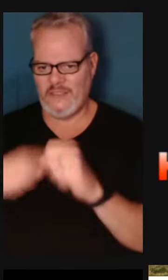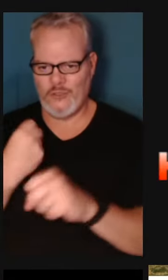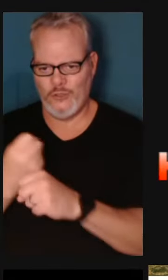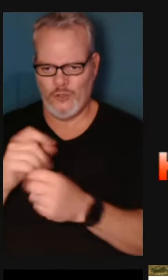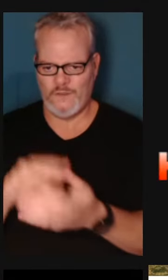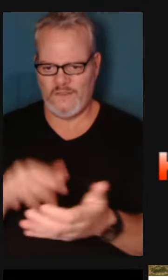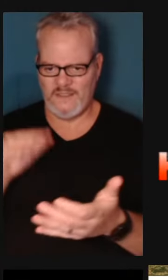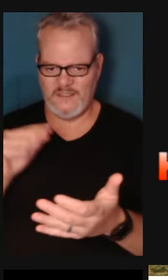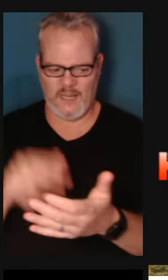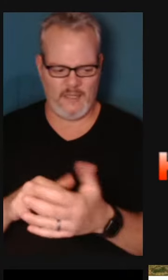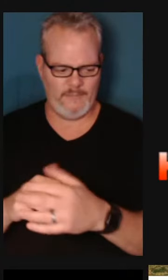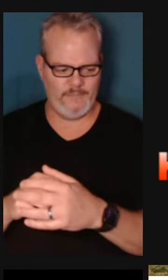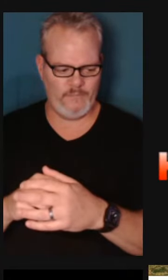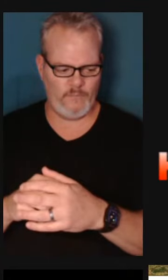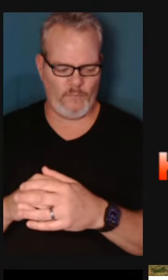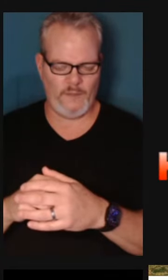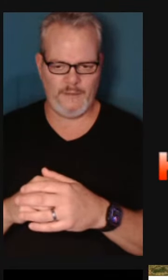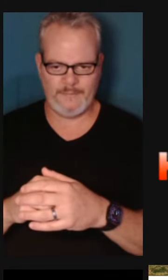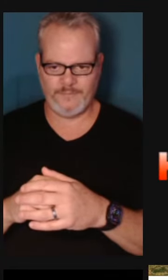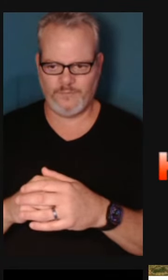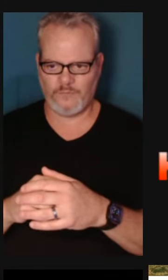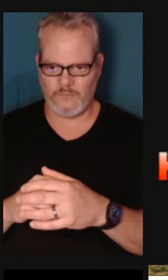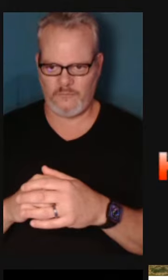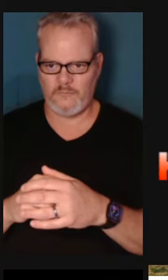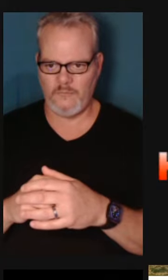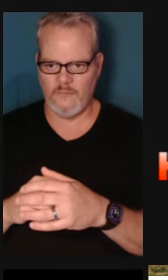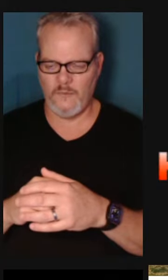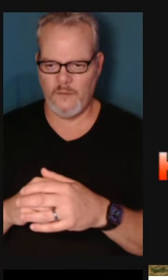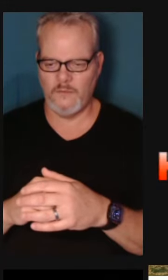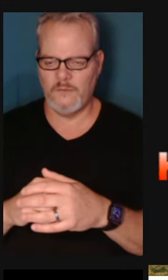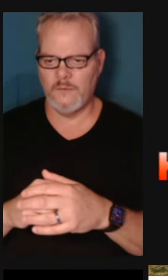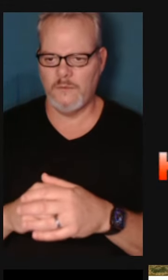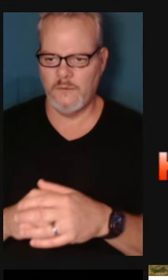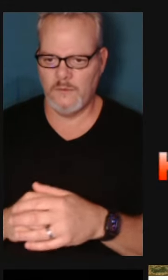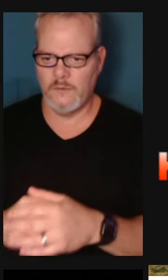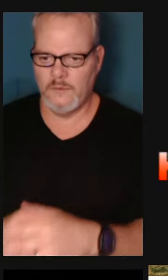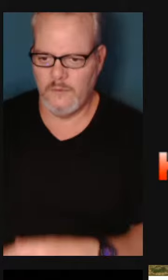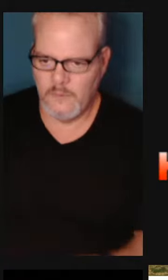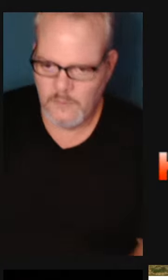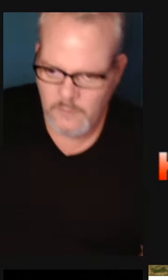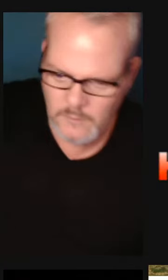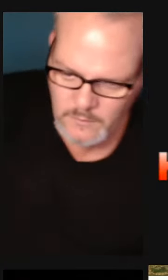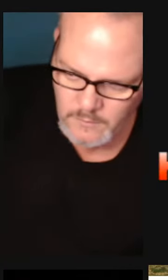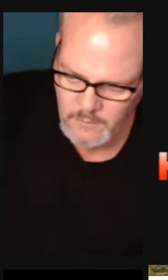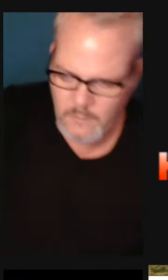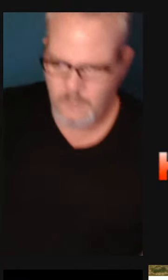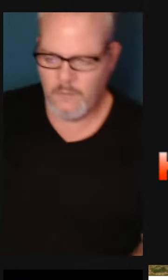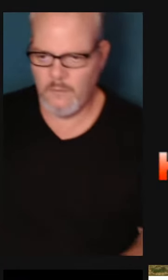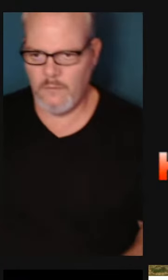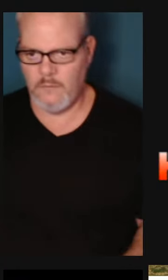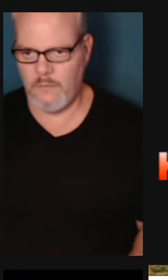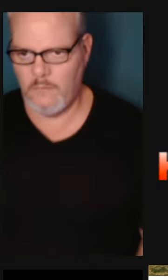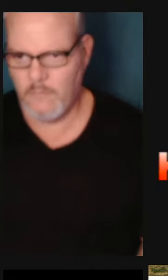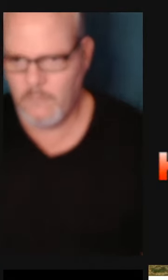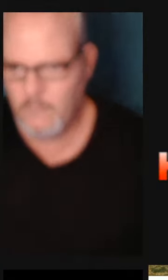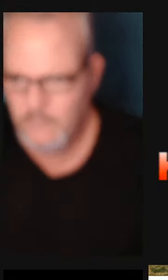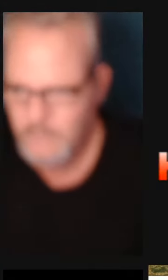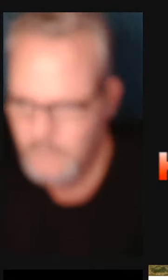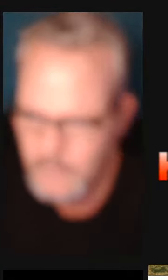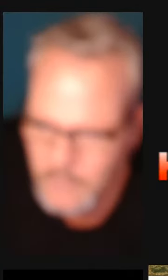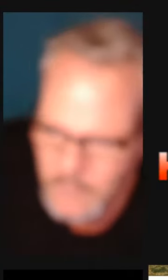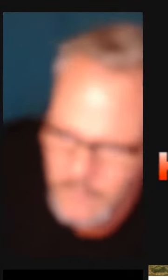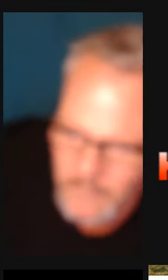Okay, so that, this is a big topic. We're actually going to talk about the Helena slump here. Maybe everyone can start salivating about